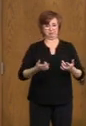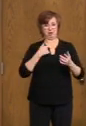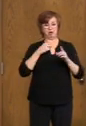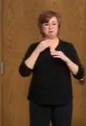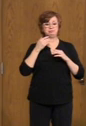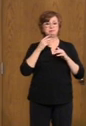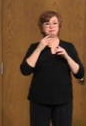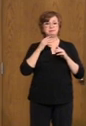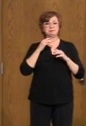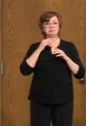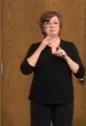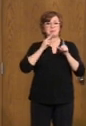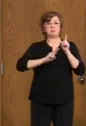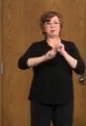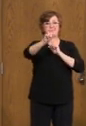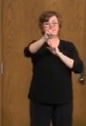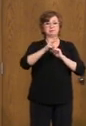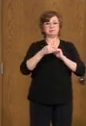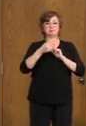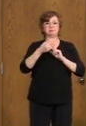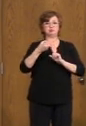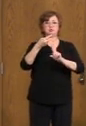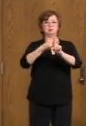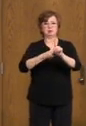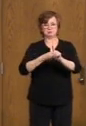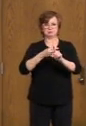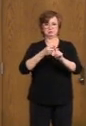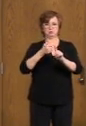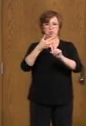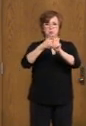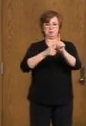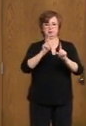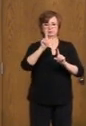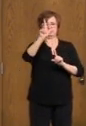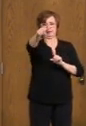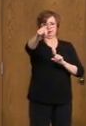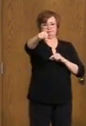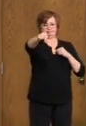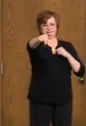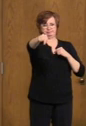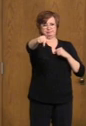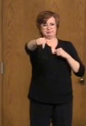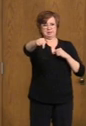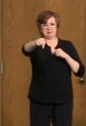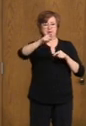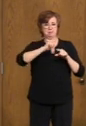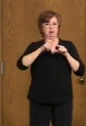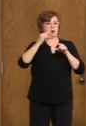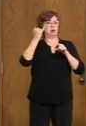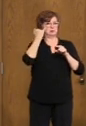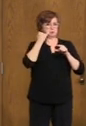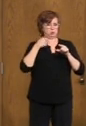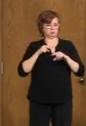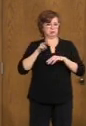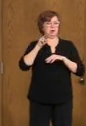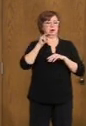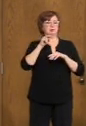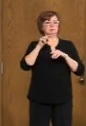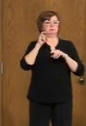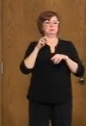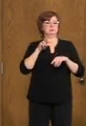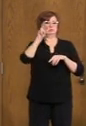areas where you've been doing the long-term care centers with all the staff and all the patients, once they've had their booster